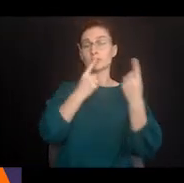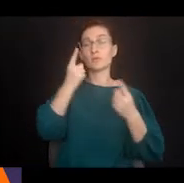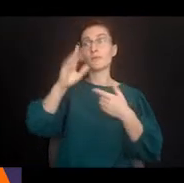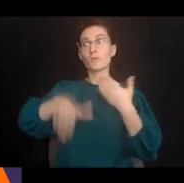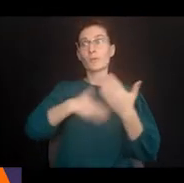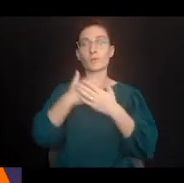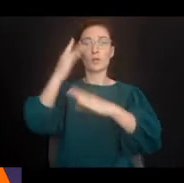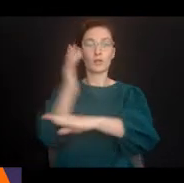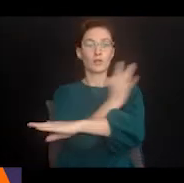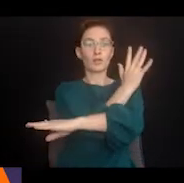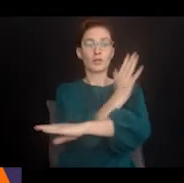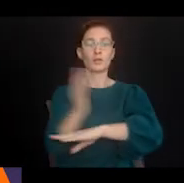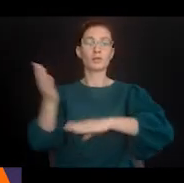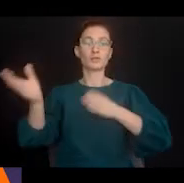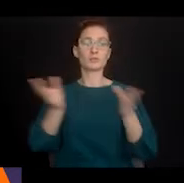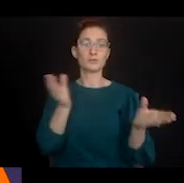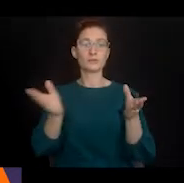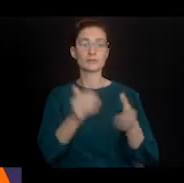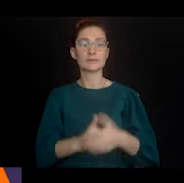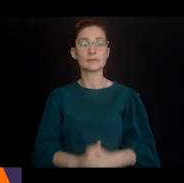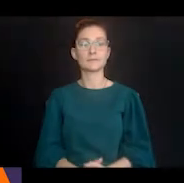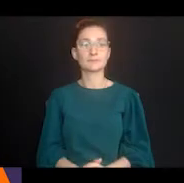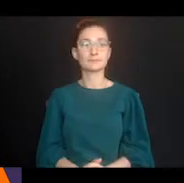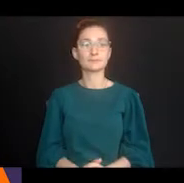failure to consider the full continuum of services.